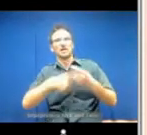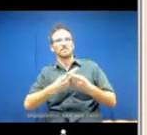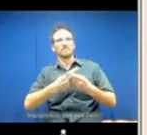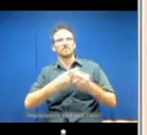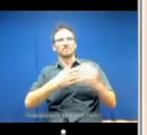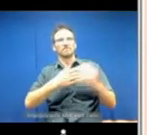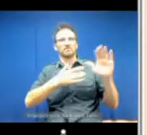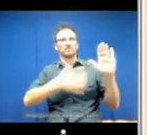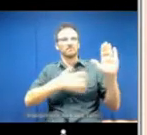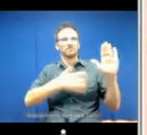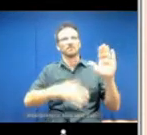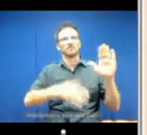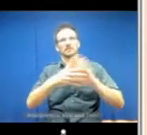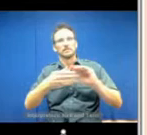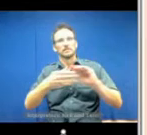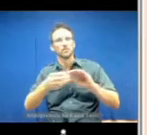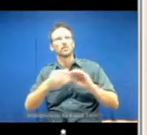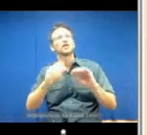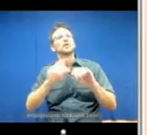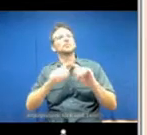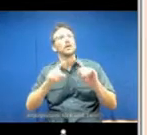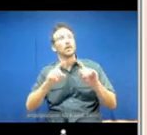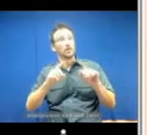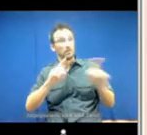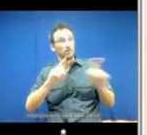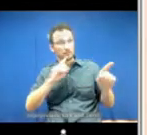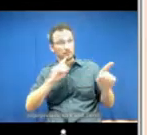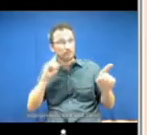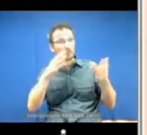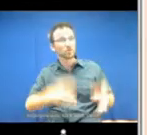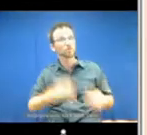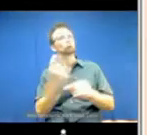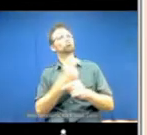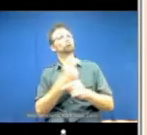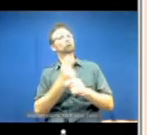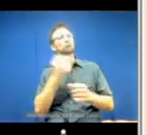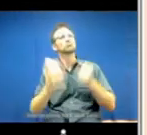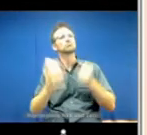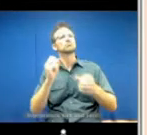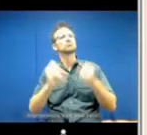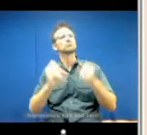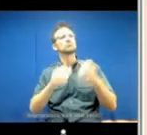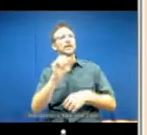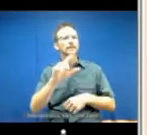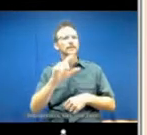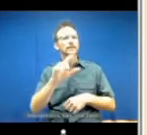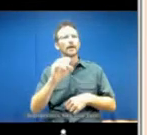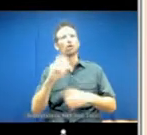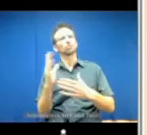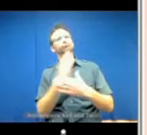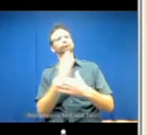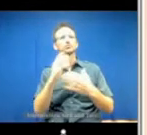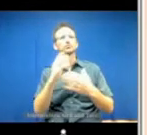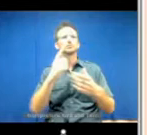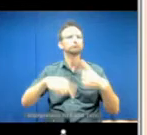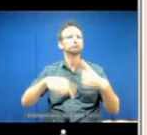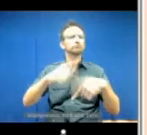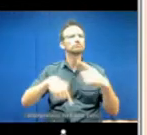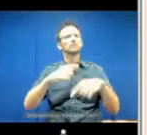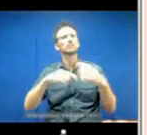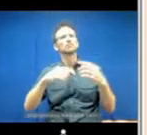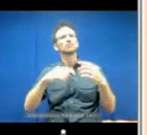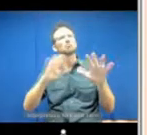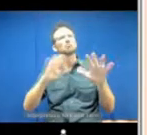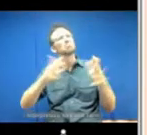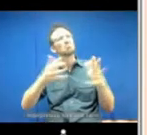but the deaf person still uses American Sign Language or some variation thereof, then maybe